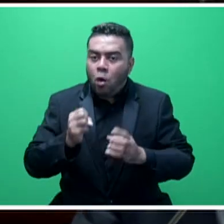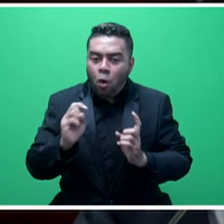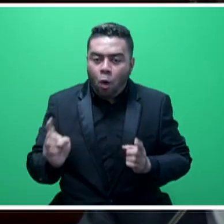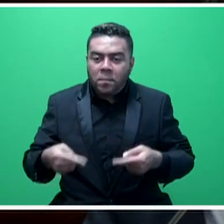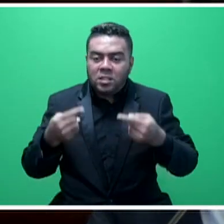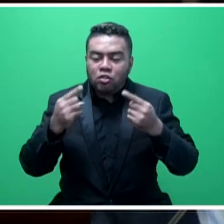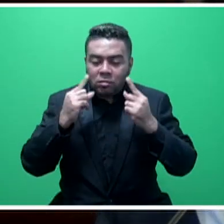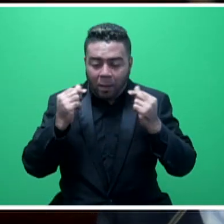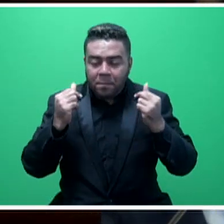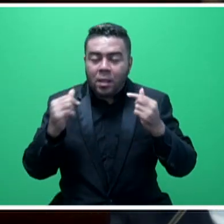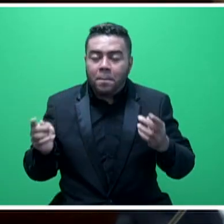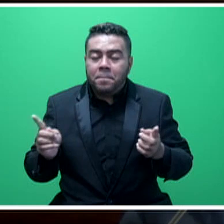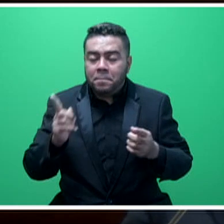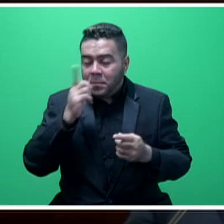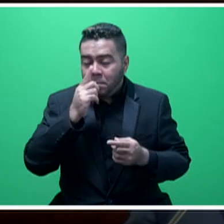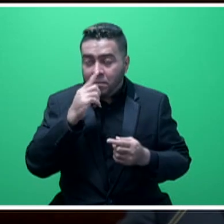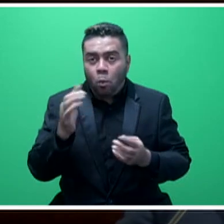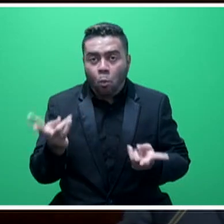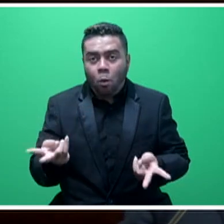of Parliament, fellow Fijians.